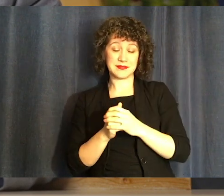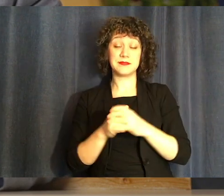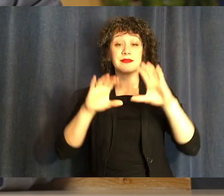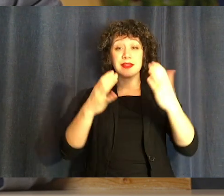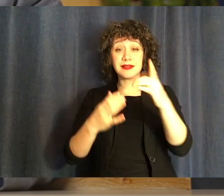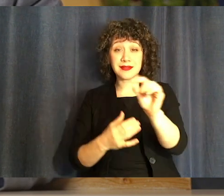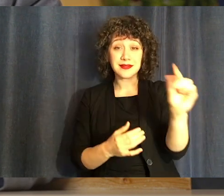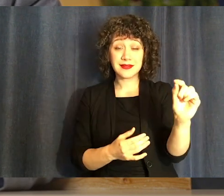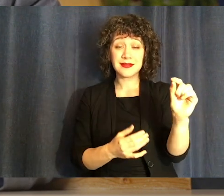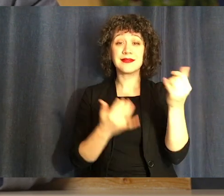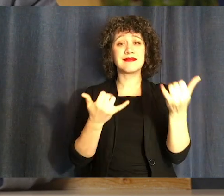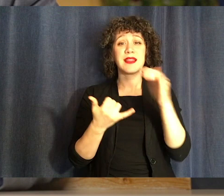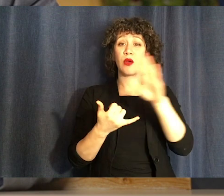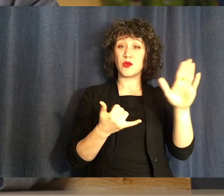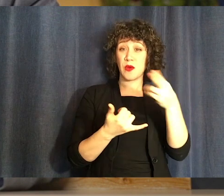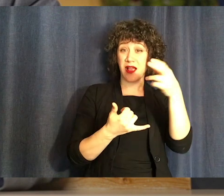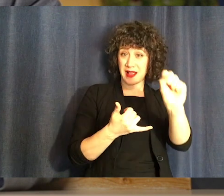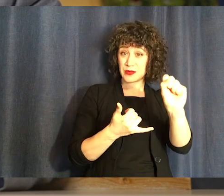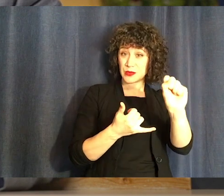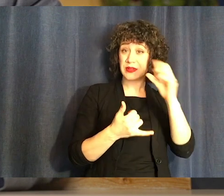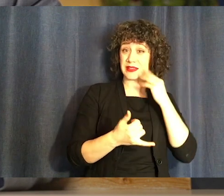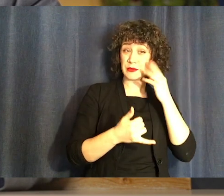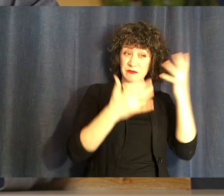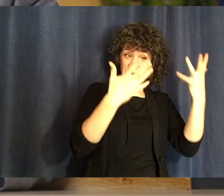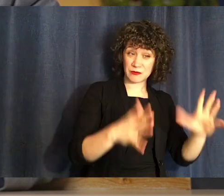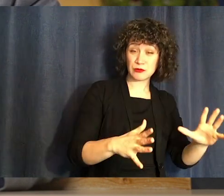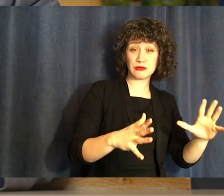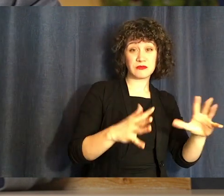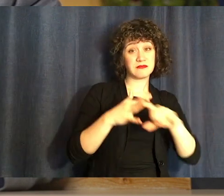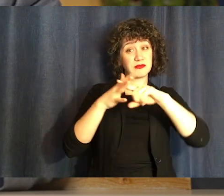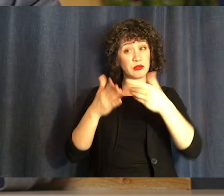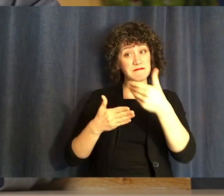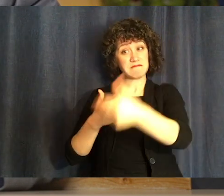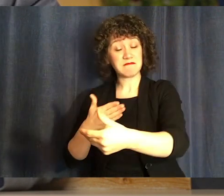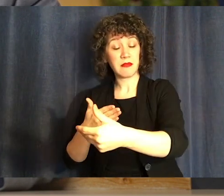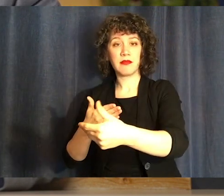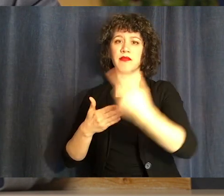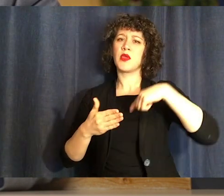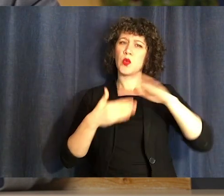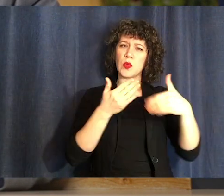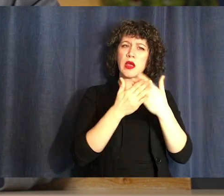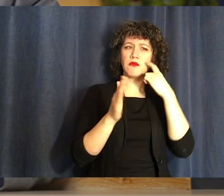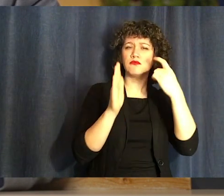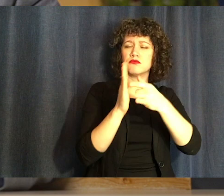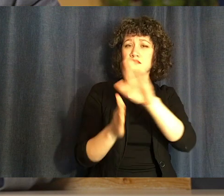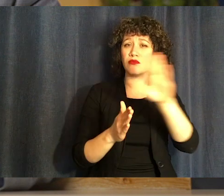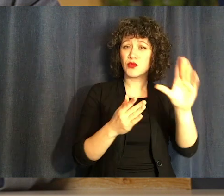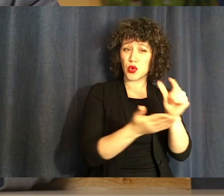as you conclude your high school experience and begin the next juncture of your lives, we must all recognize that your graduation is